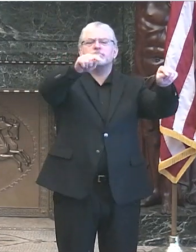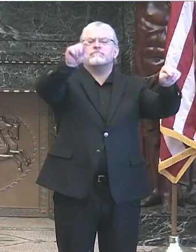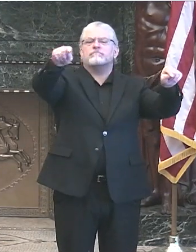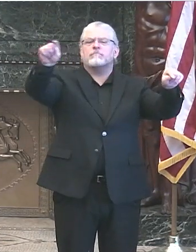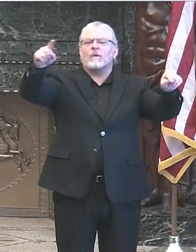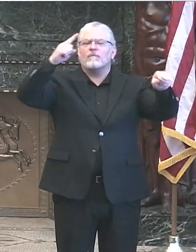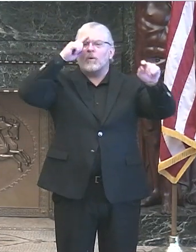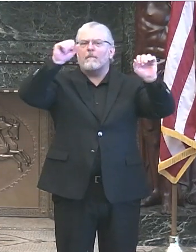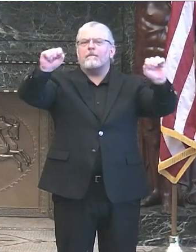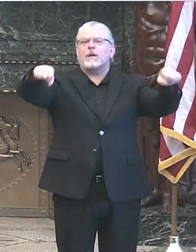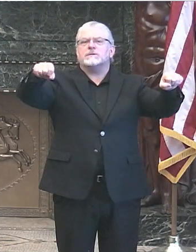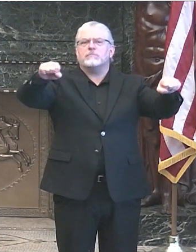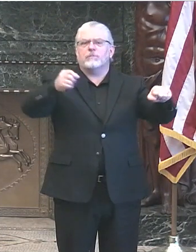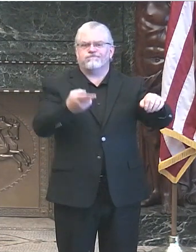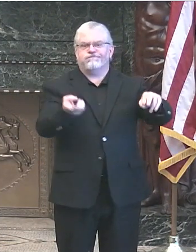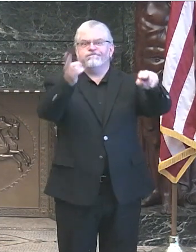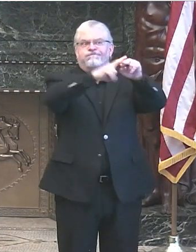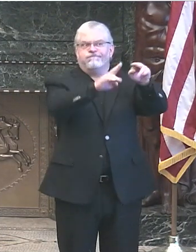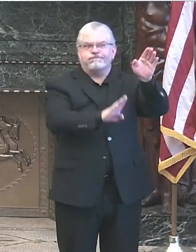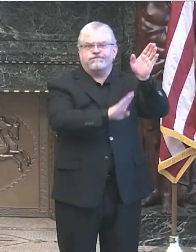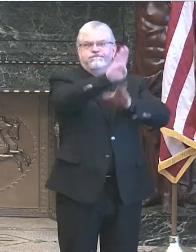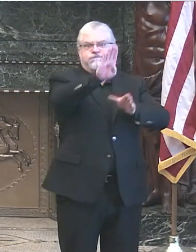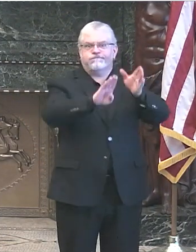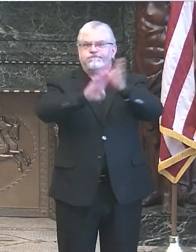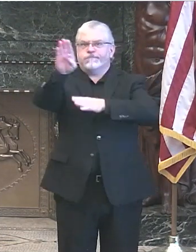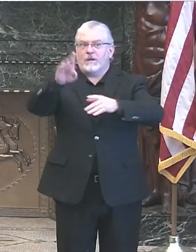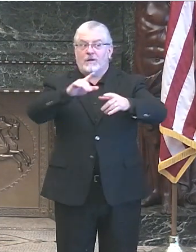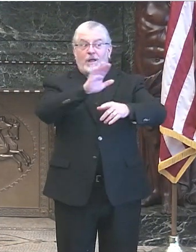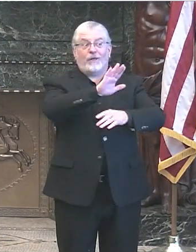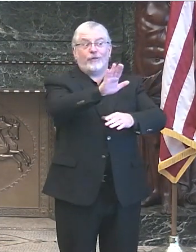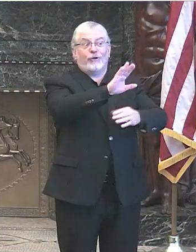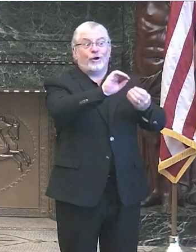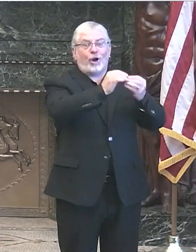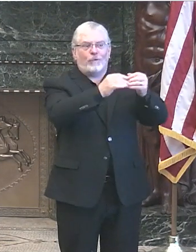but we don't have anything to announce at this point. Okay. Thanks, Brian.